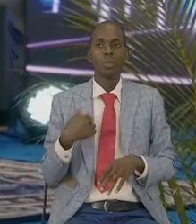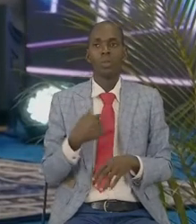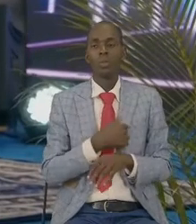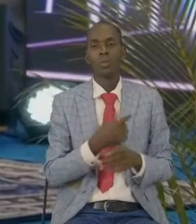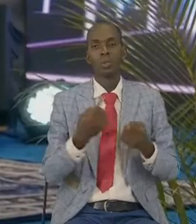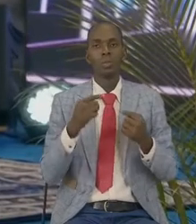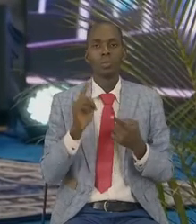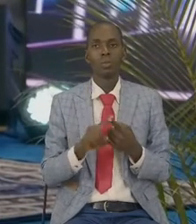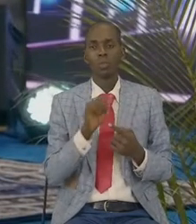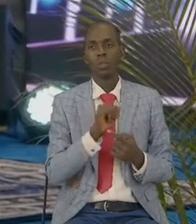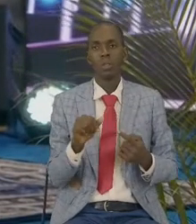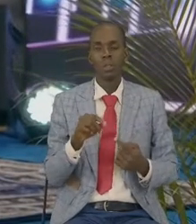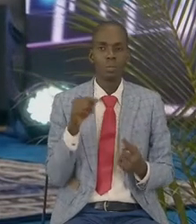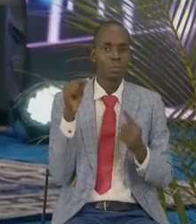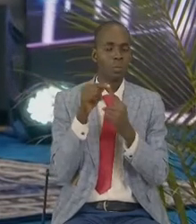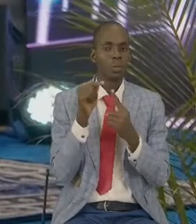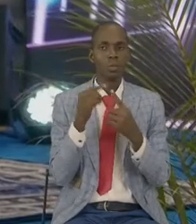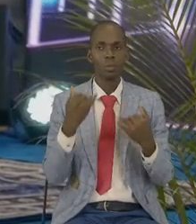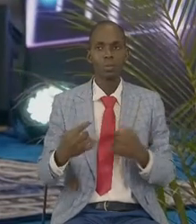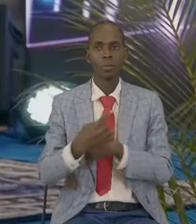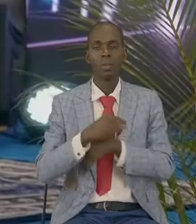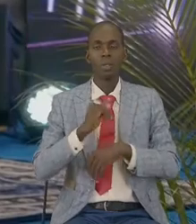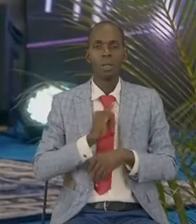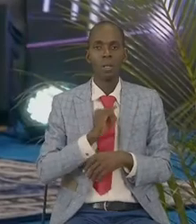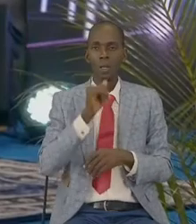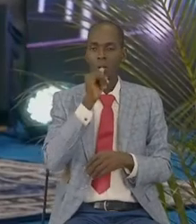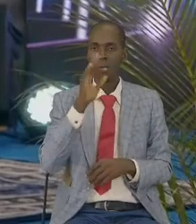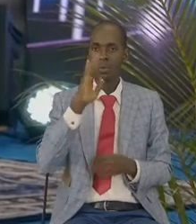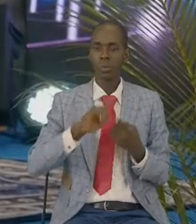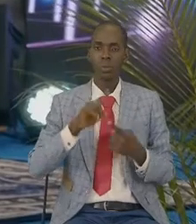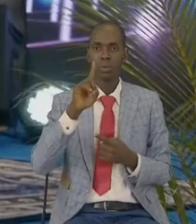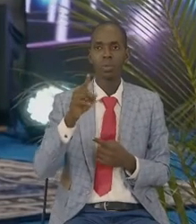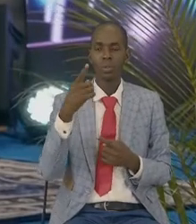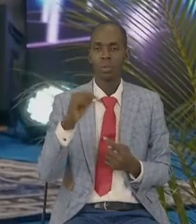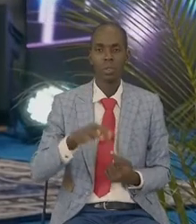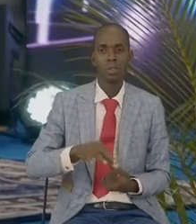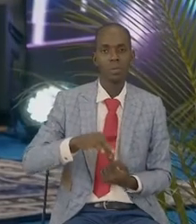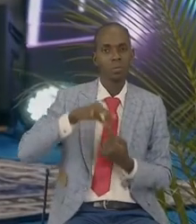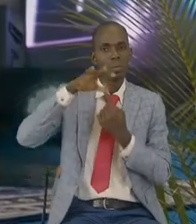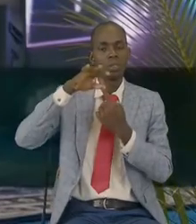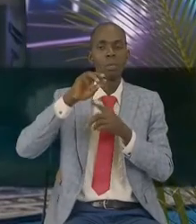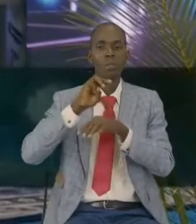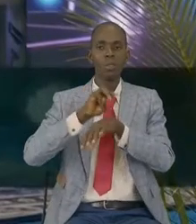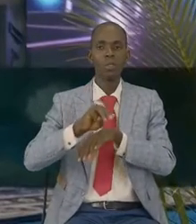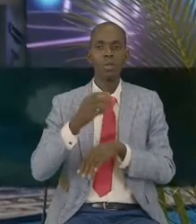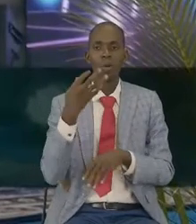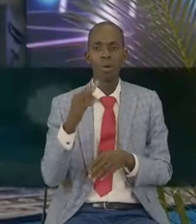a particular point today. I'm talking to you on the exceptional ministry of